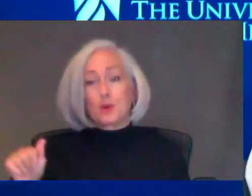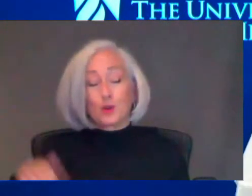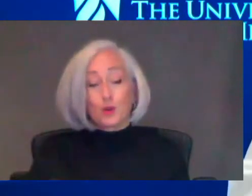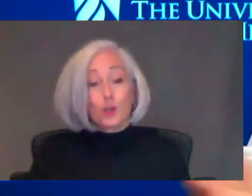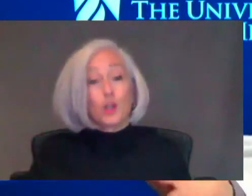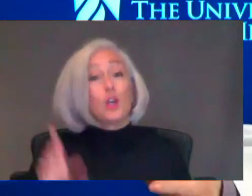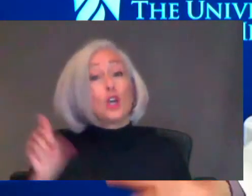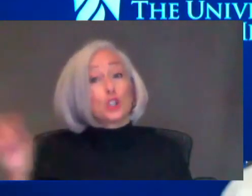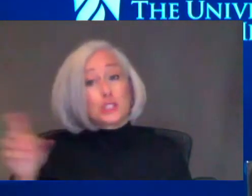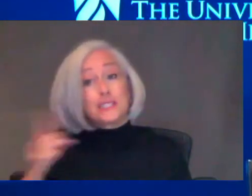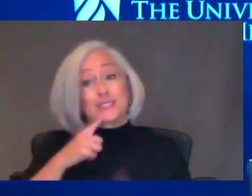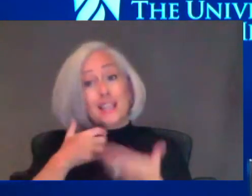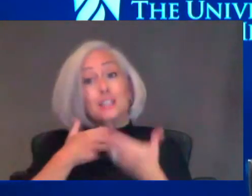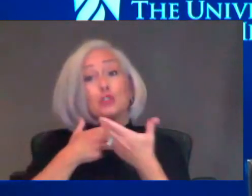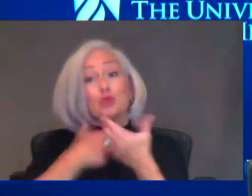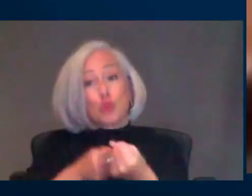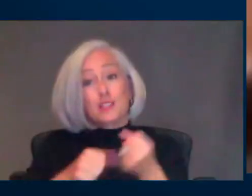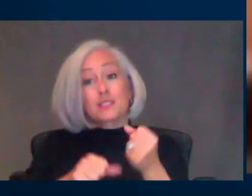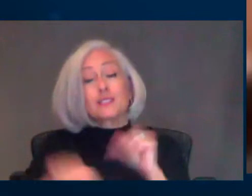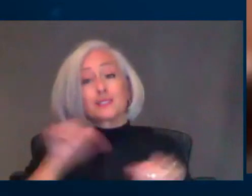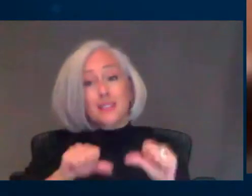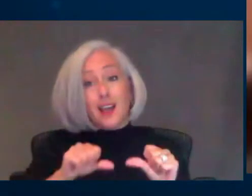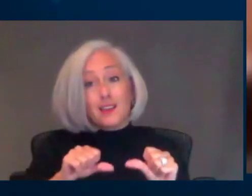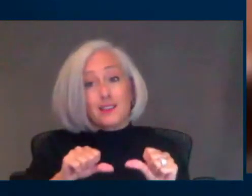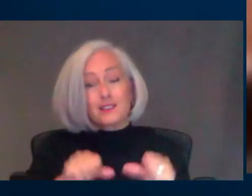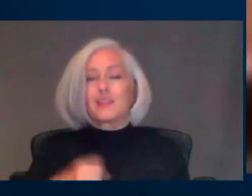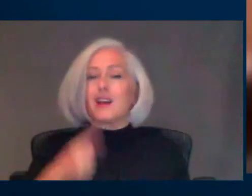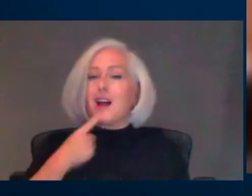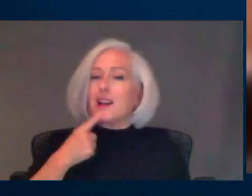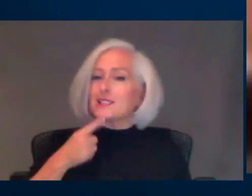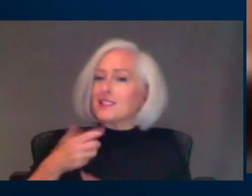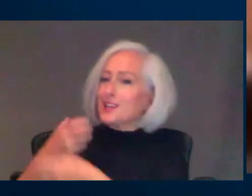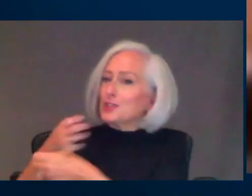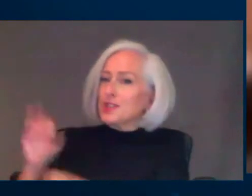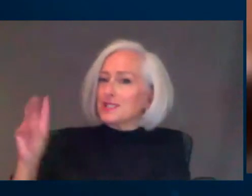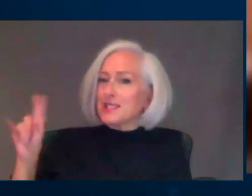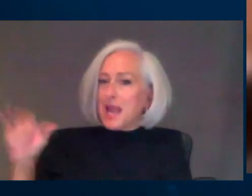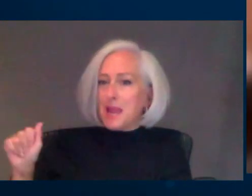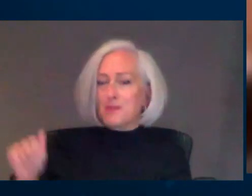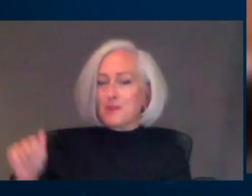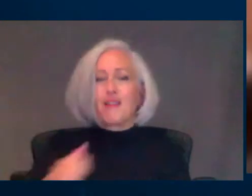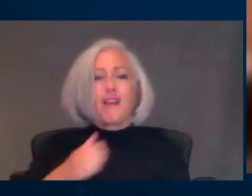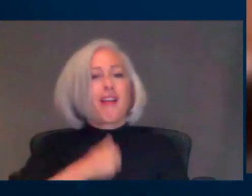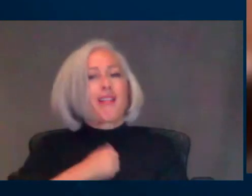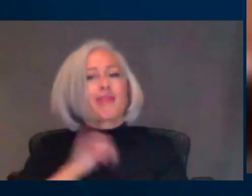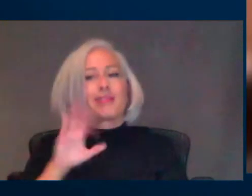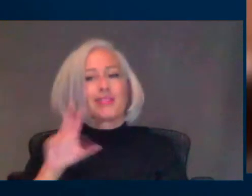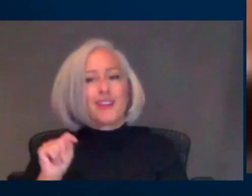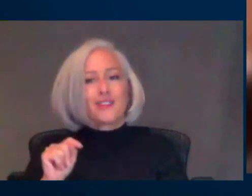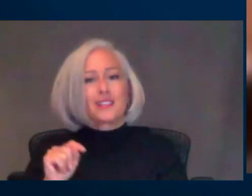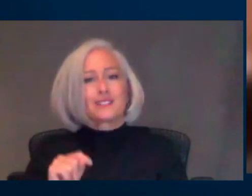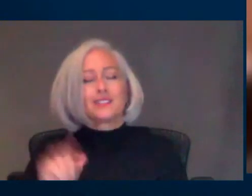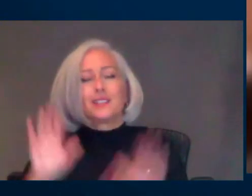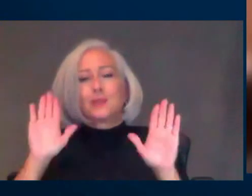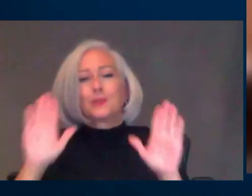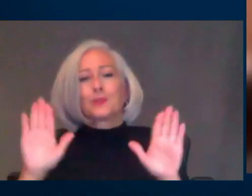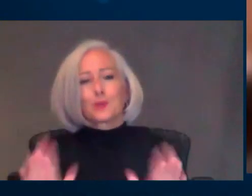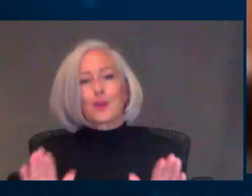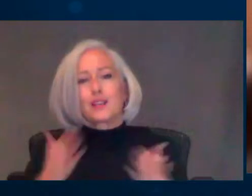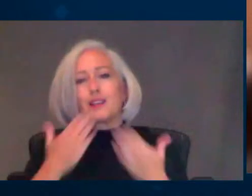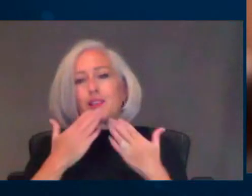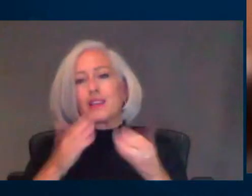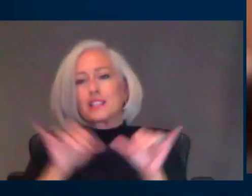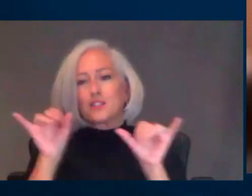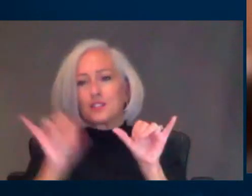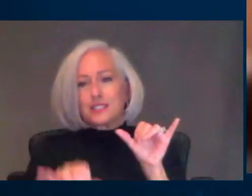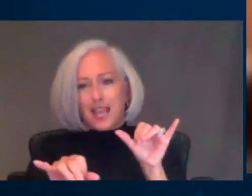from this shot. This is from the Times 100 Most Influential People. He was also recently on the cover of the Washington Post. Dr. Graham is